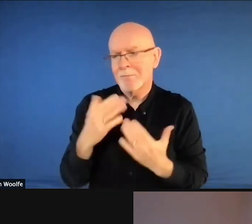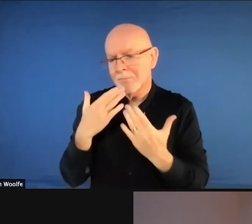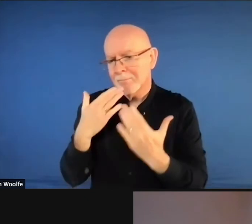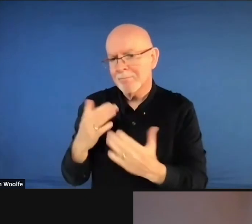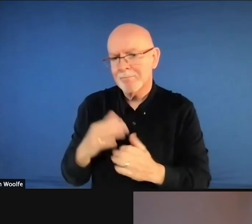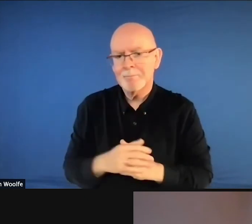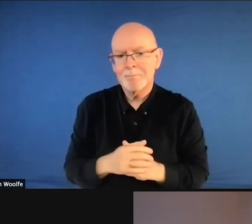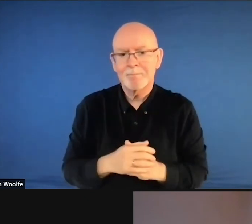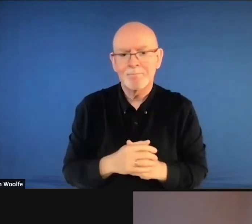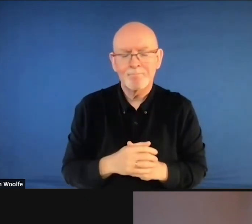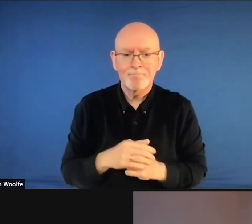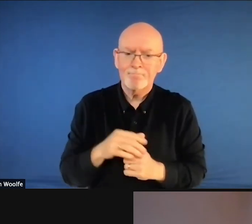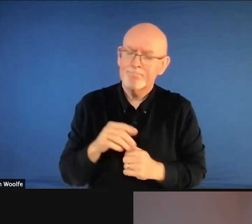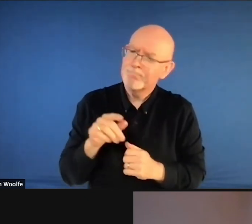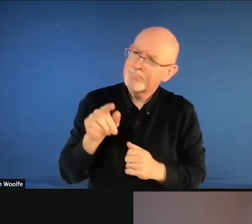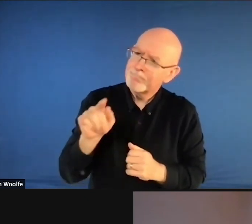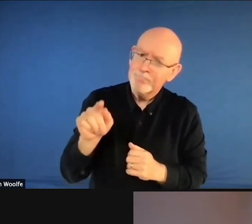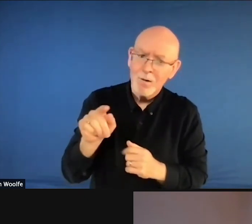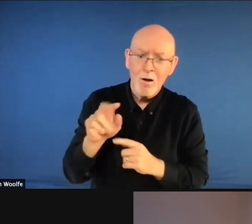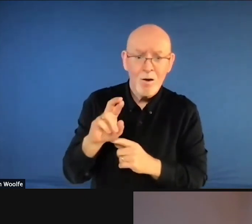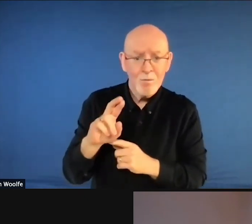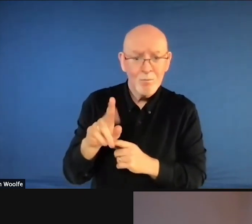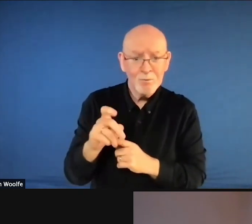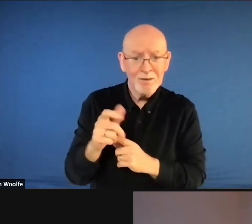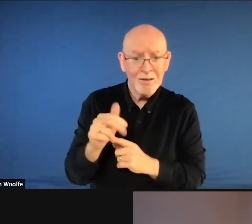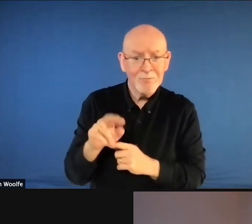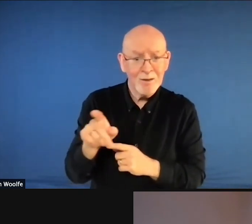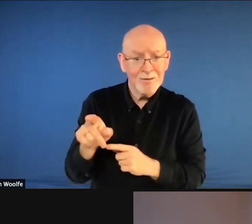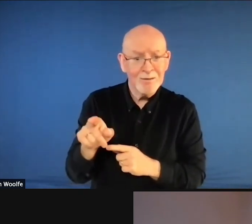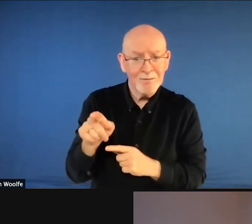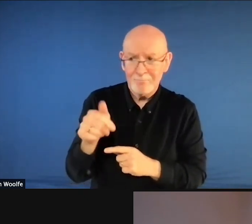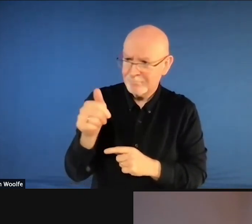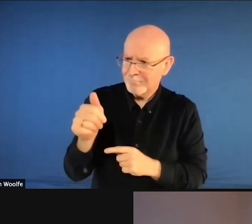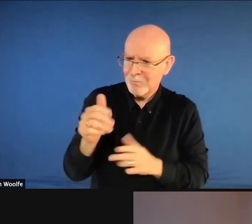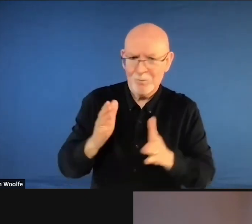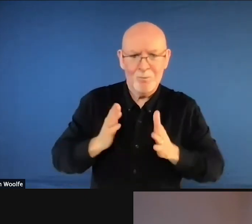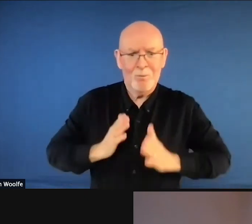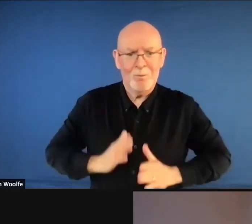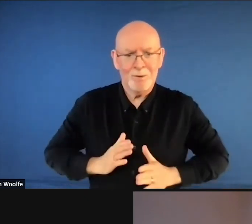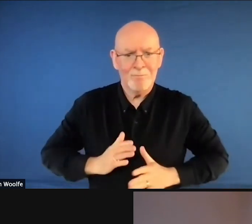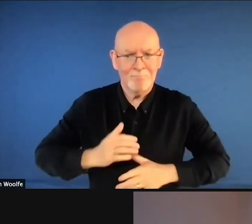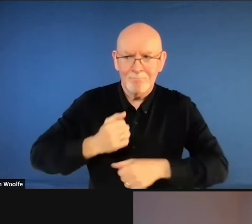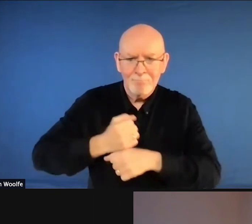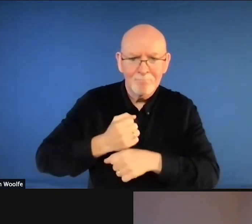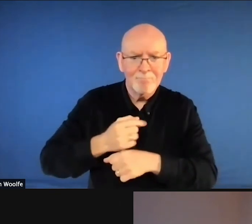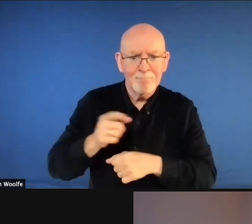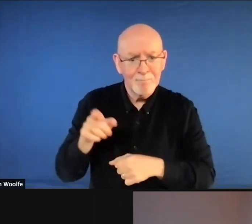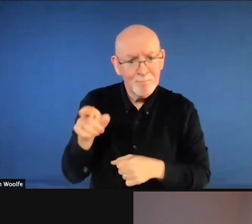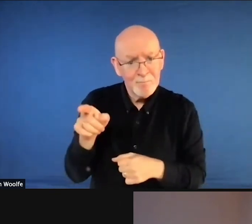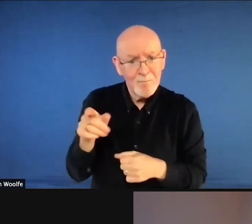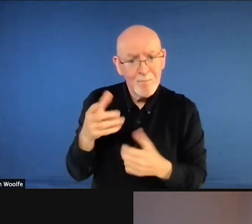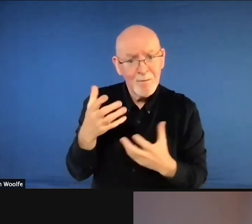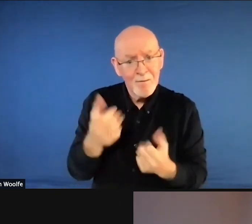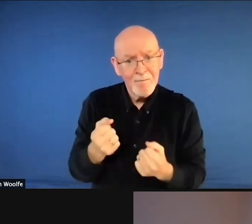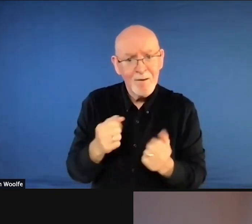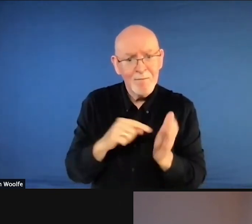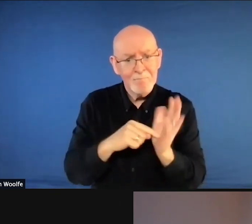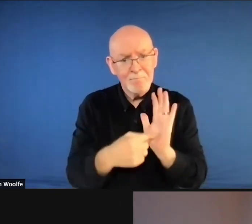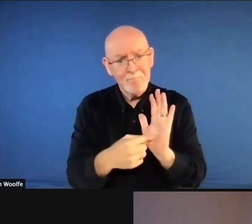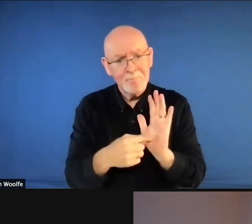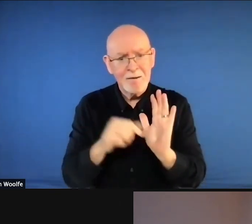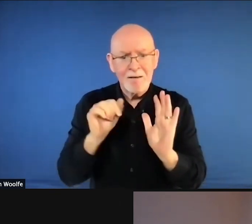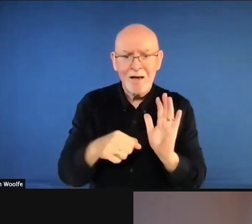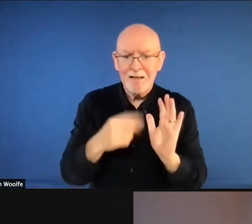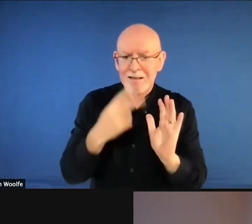any examples that you can share with us of how this has played out in practice with researchers asking for assistance